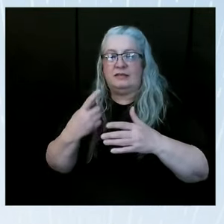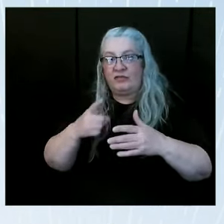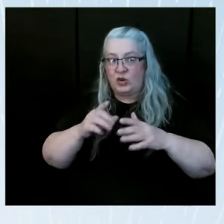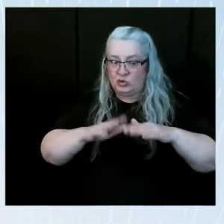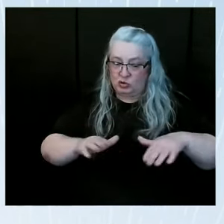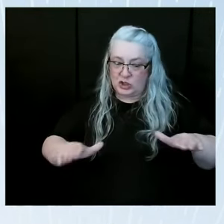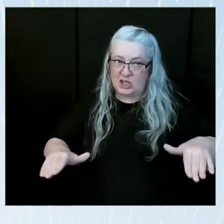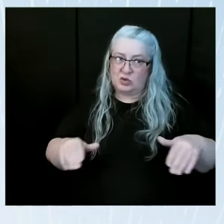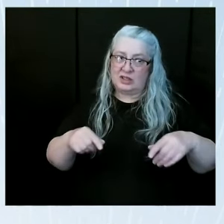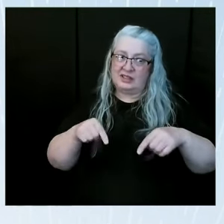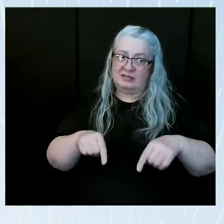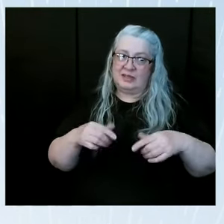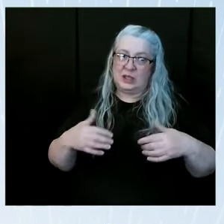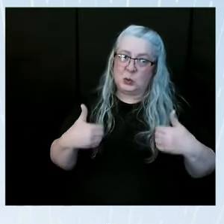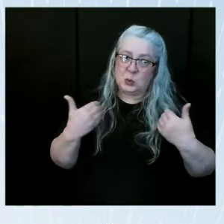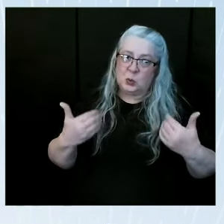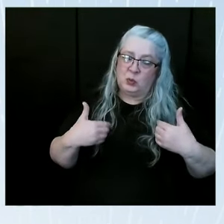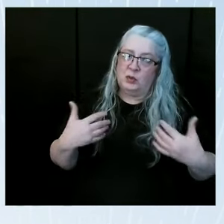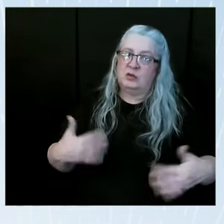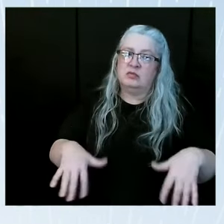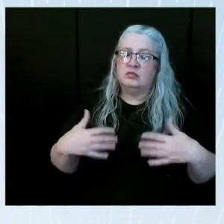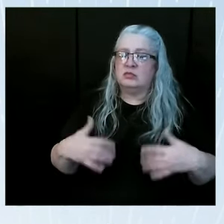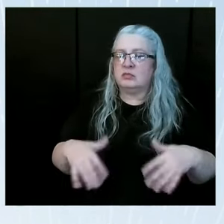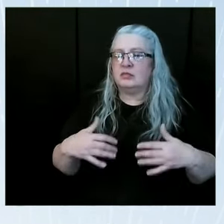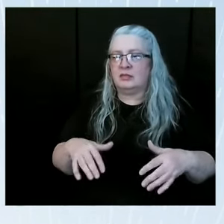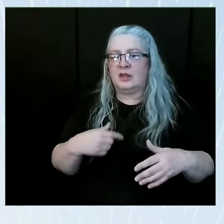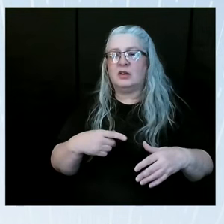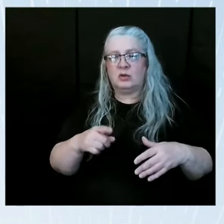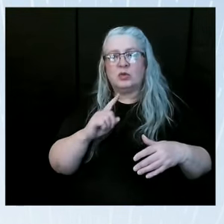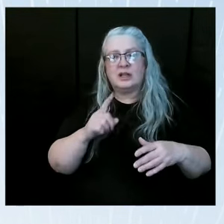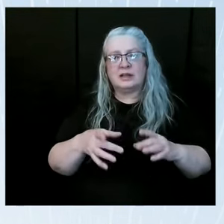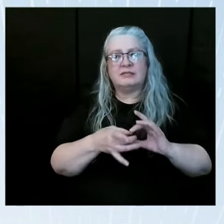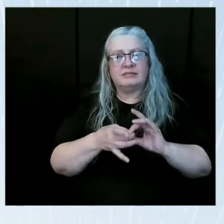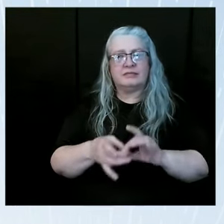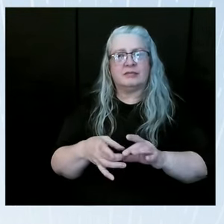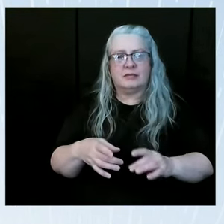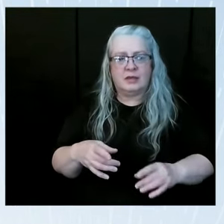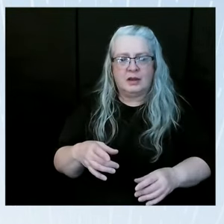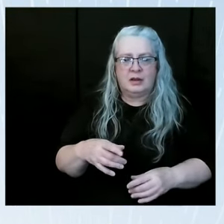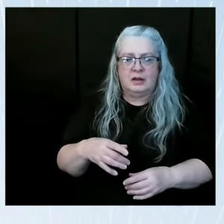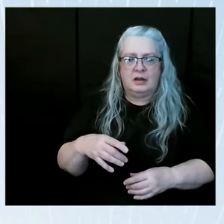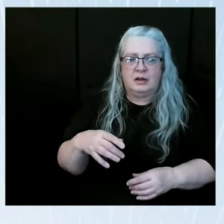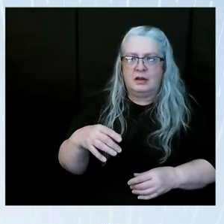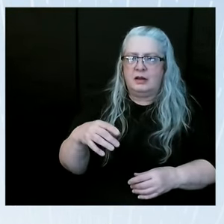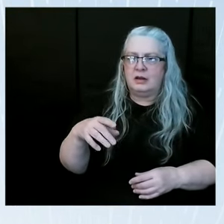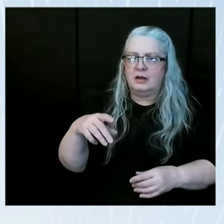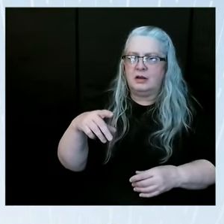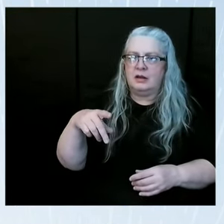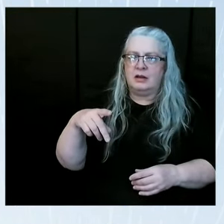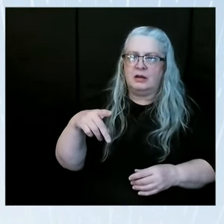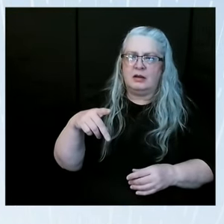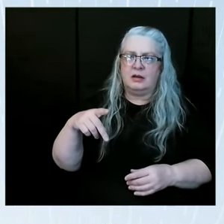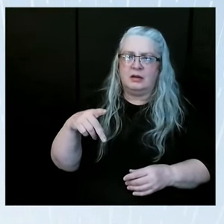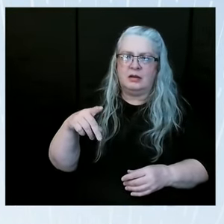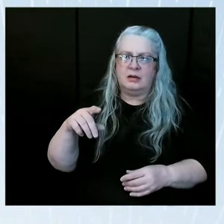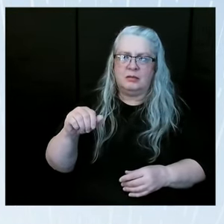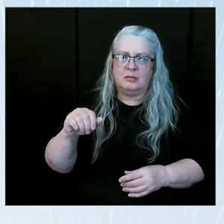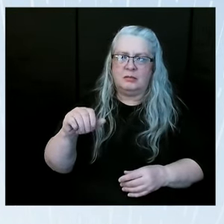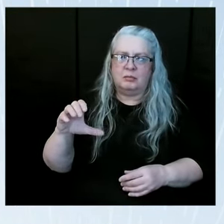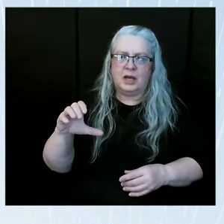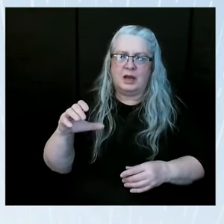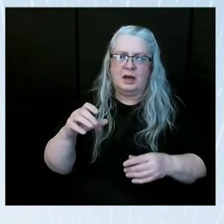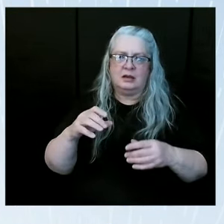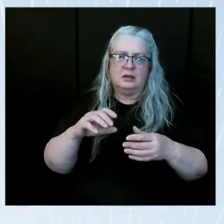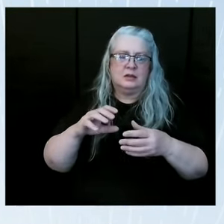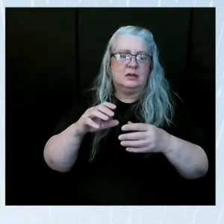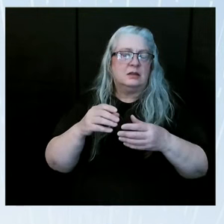in public health supply chains, and in advancing understanding of human trafficking trends by coming up with the data that